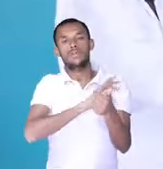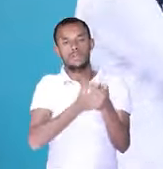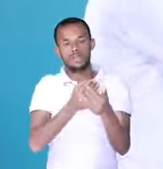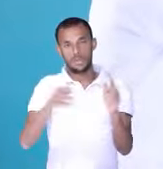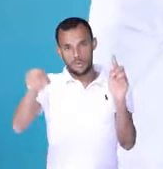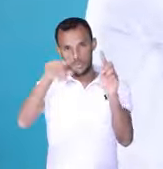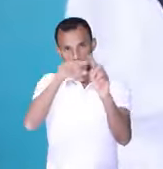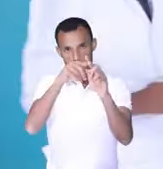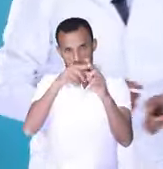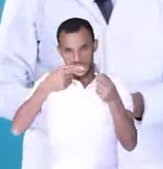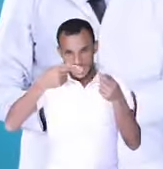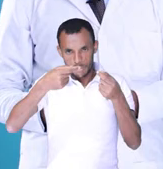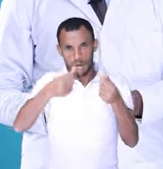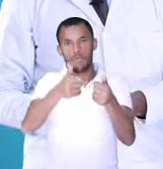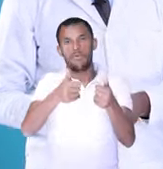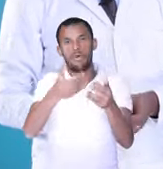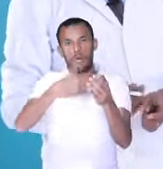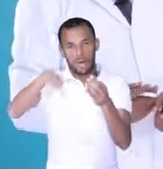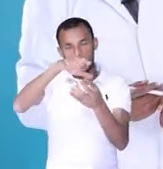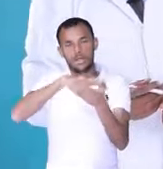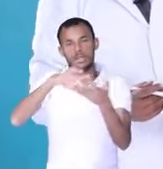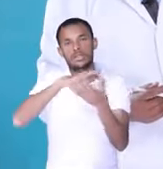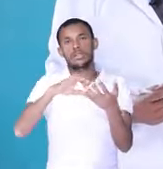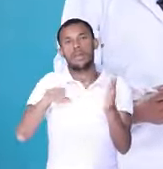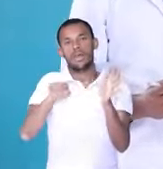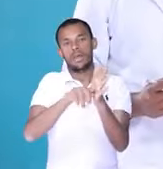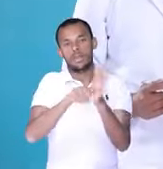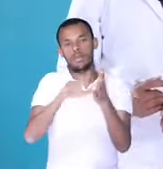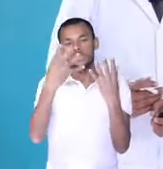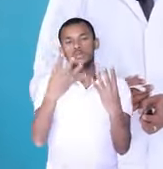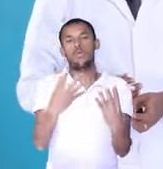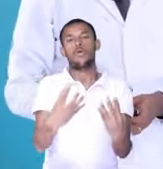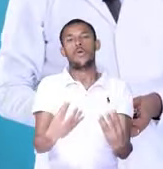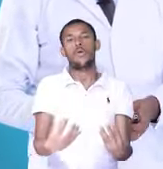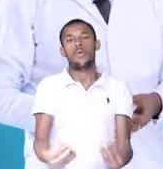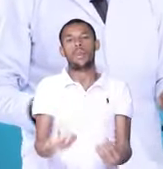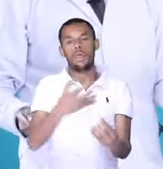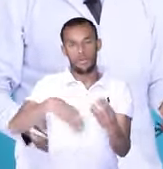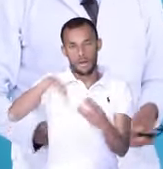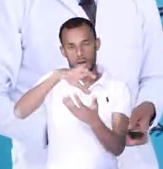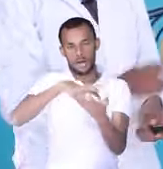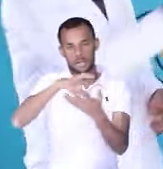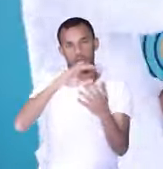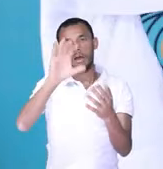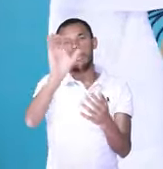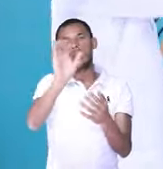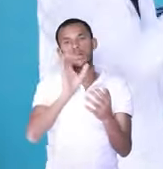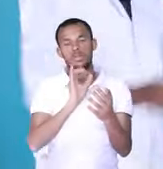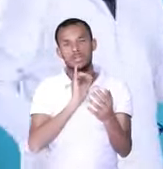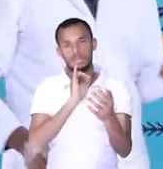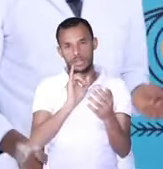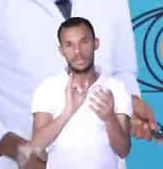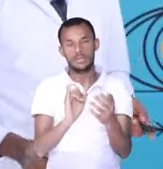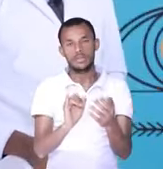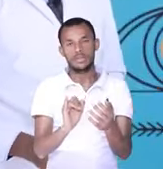positive catalysts speed up of chemical reaction. Negative catalysts slow down of chemical reaction. Therefore, catalyst is what?